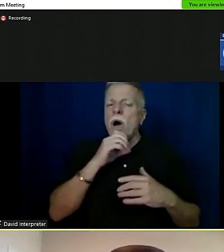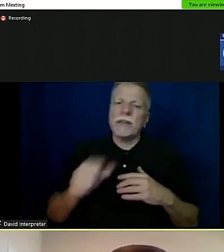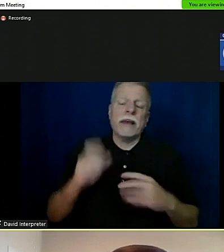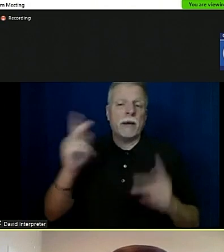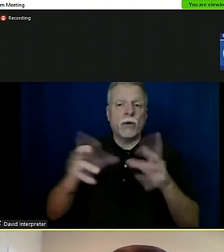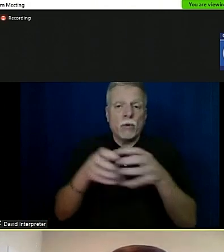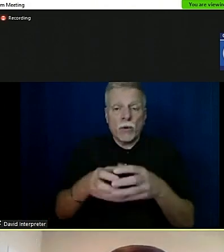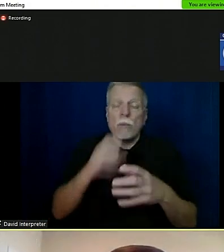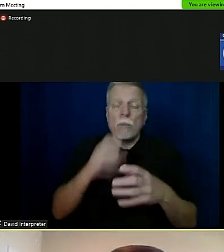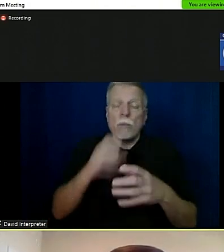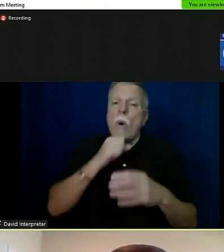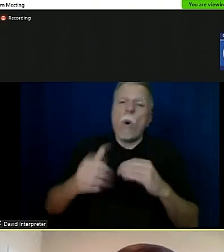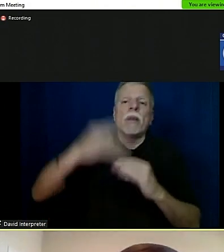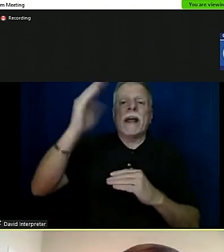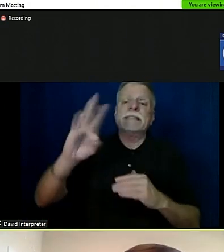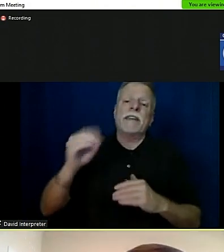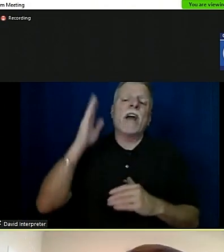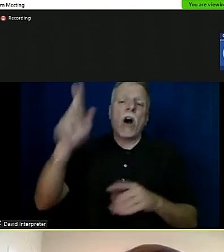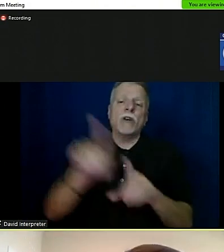this week.